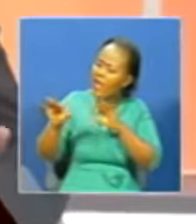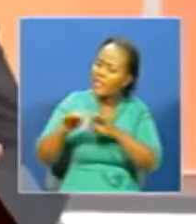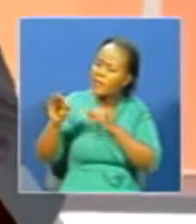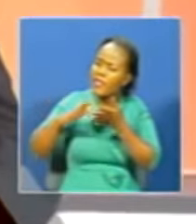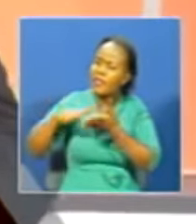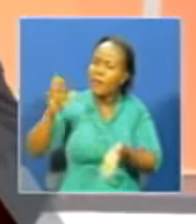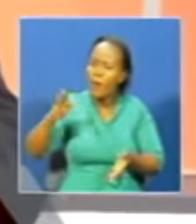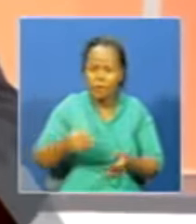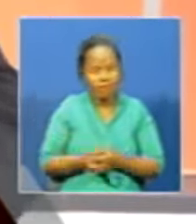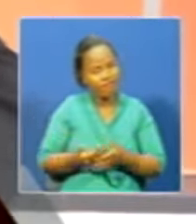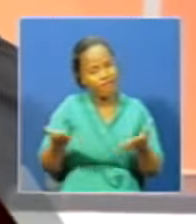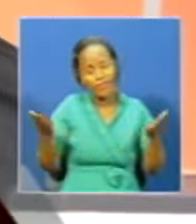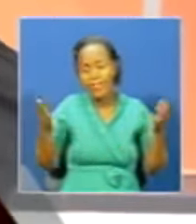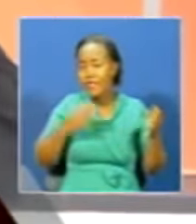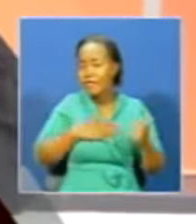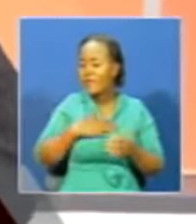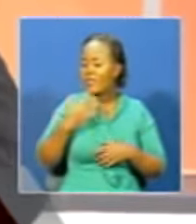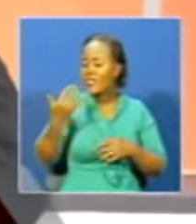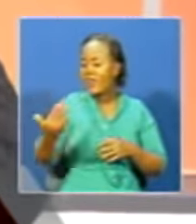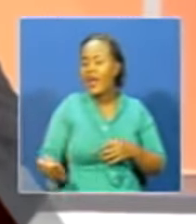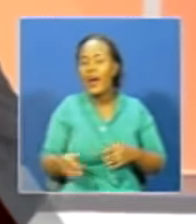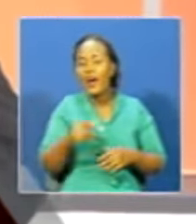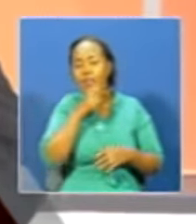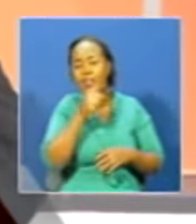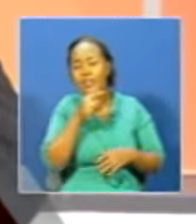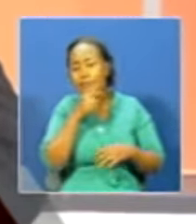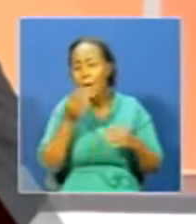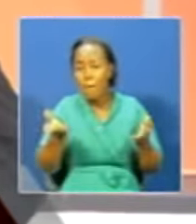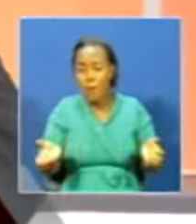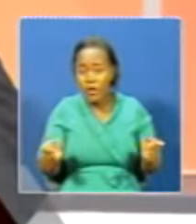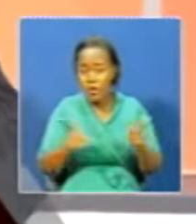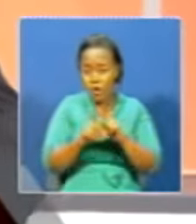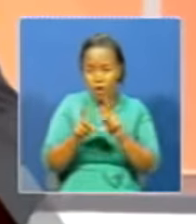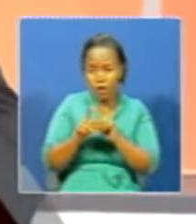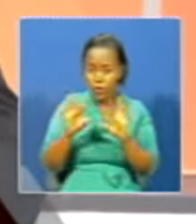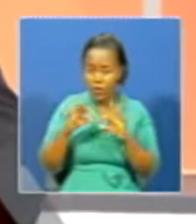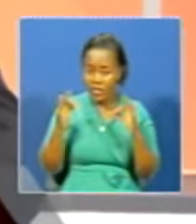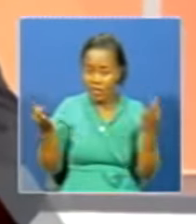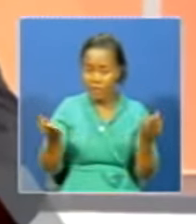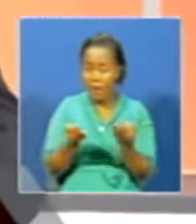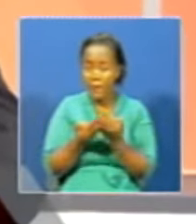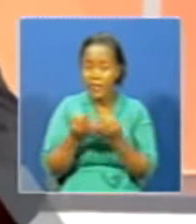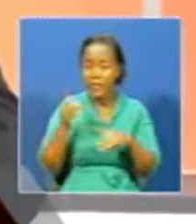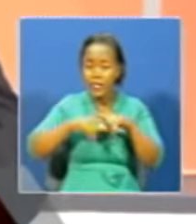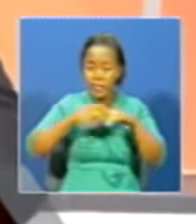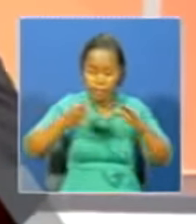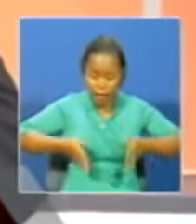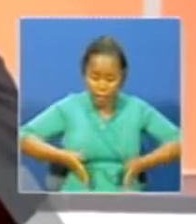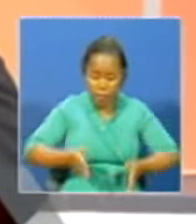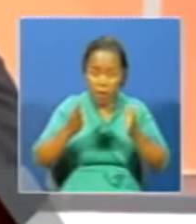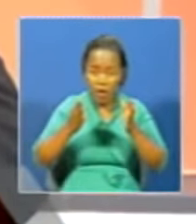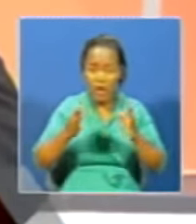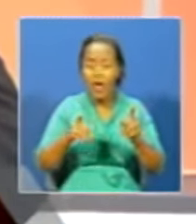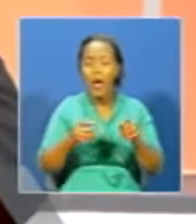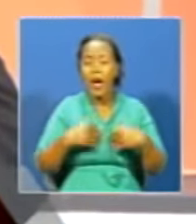a young boy. I was a young kid. Yeah. And in a family, when you're born and you have your siblings with you,